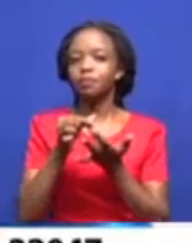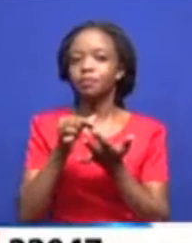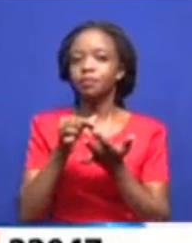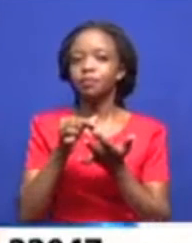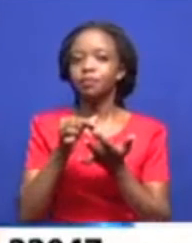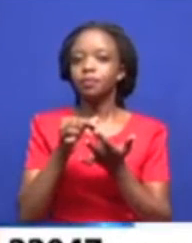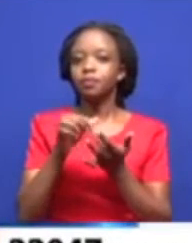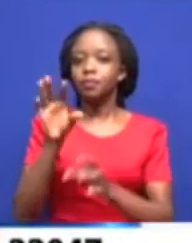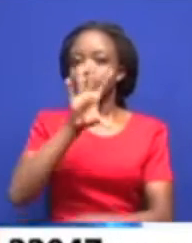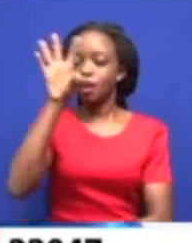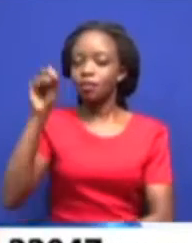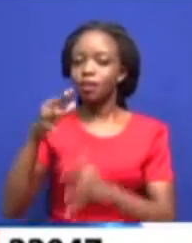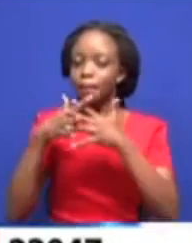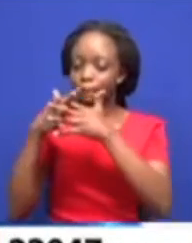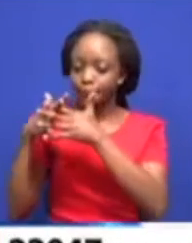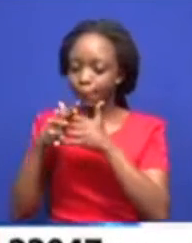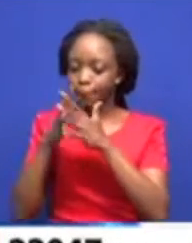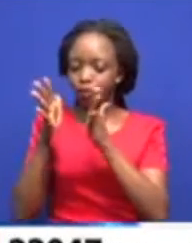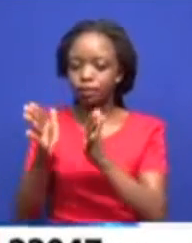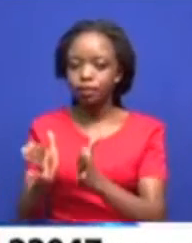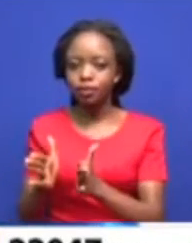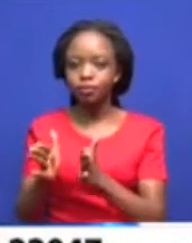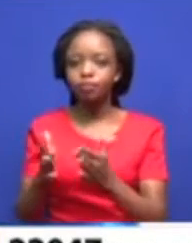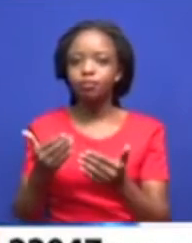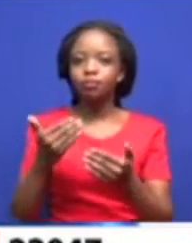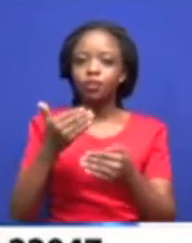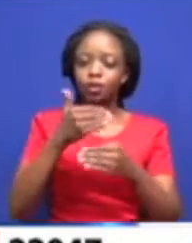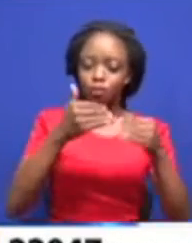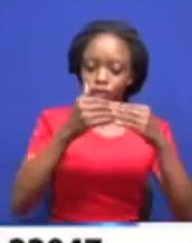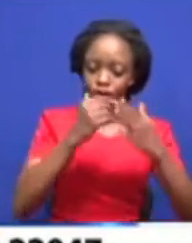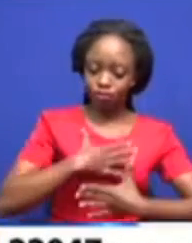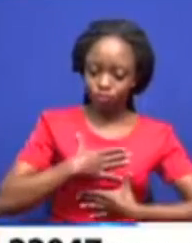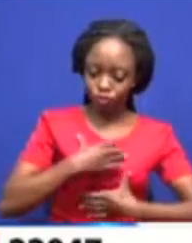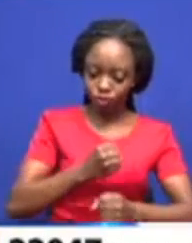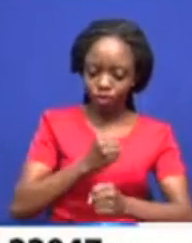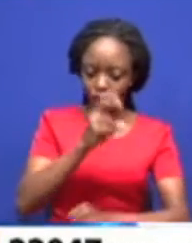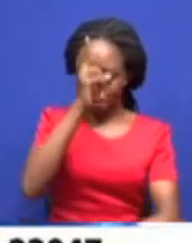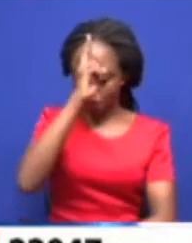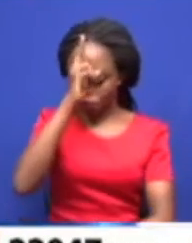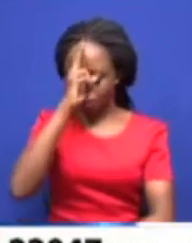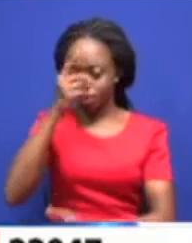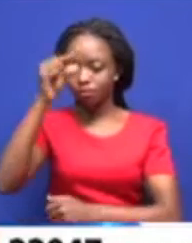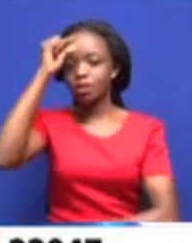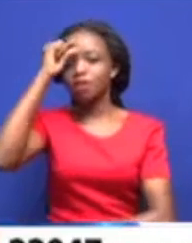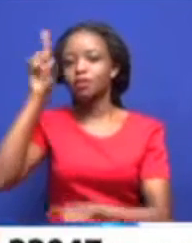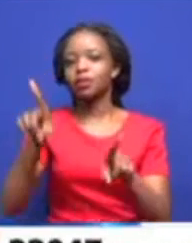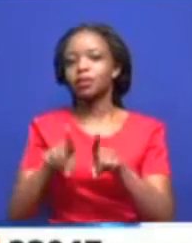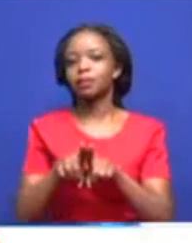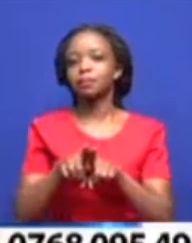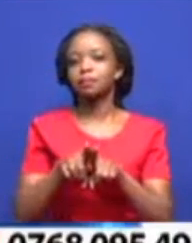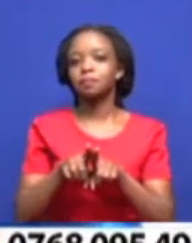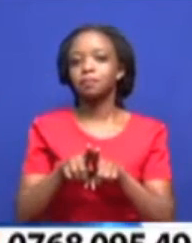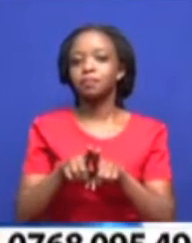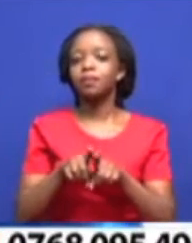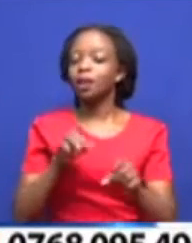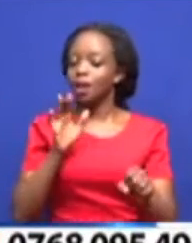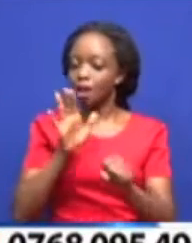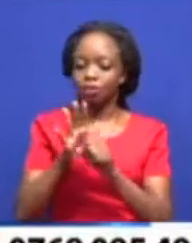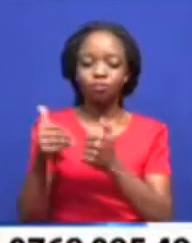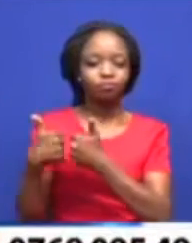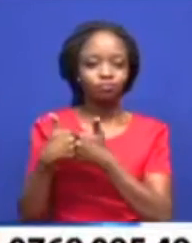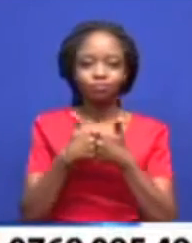the African Americans, and building trust between the police and the government. So there's a lot of